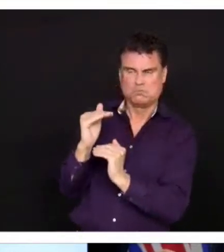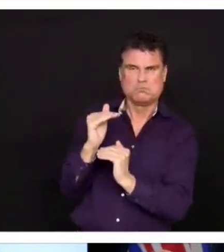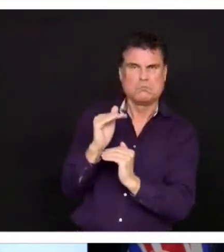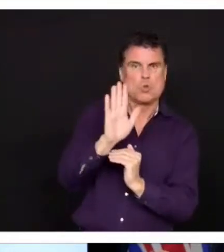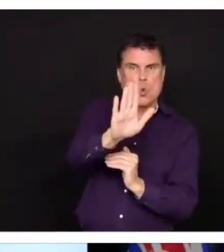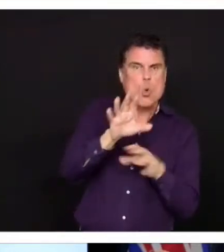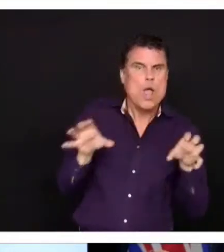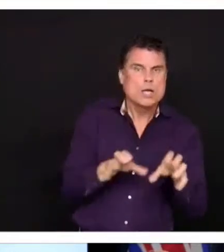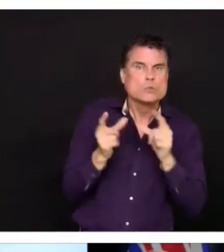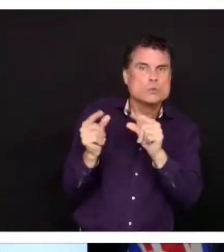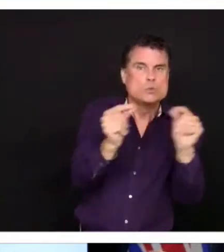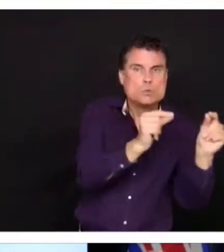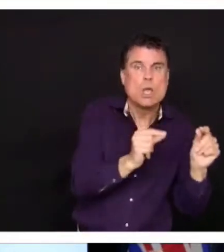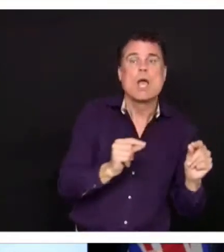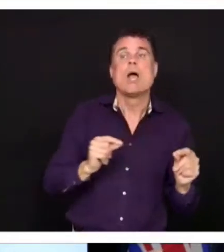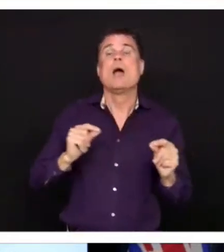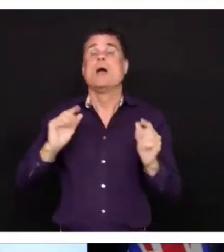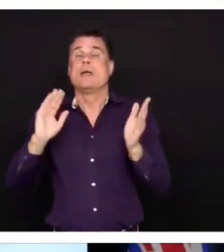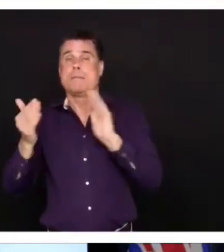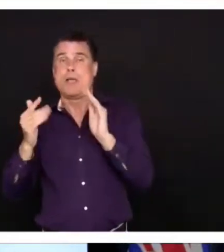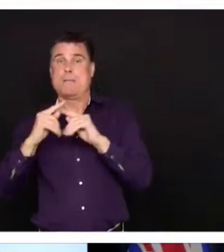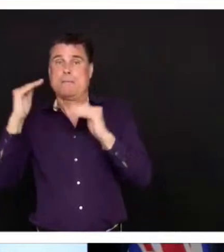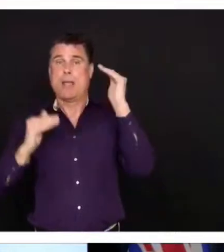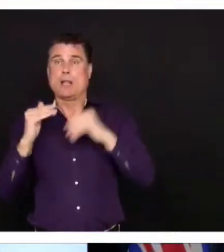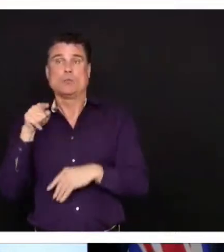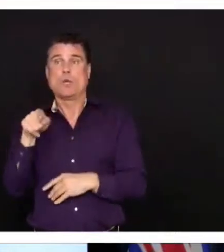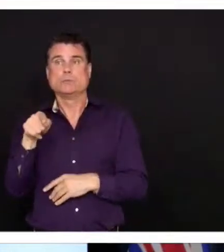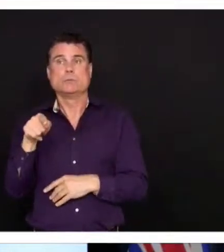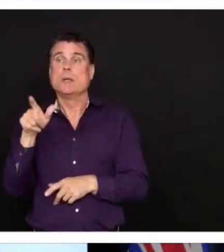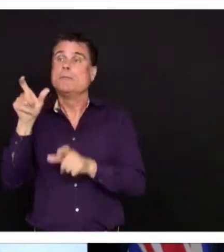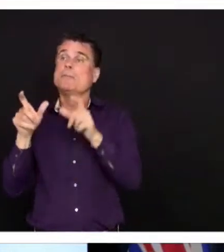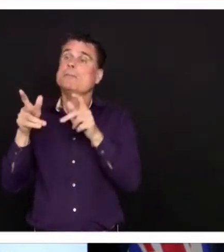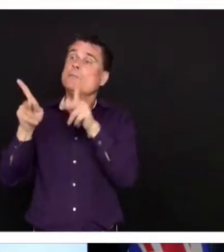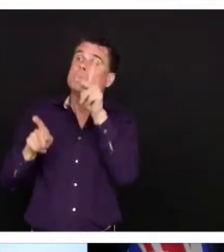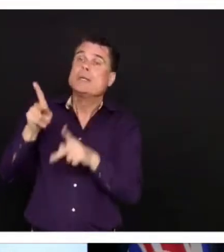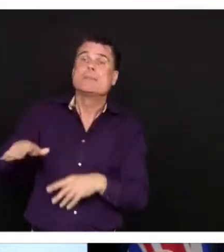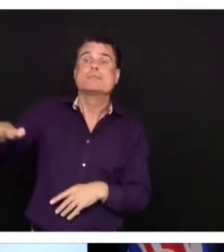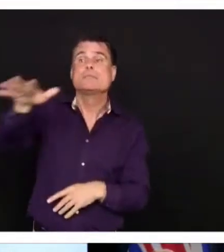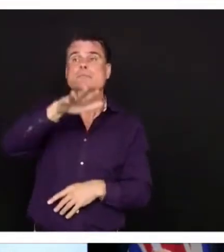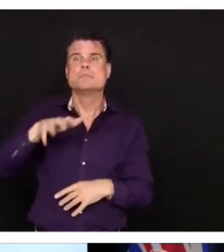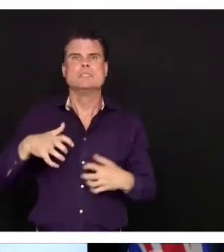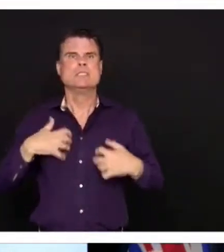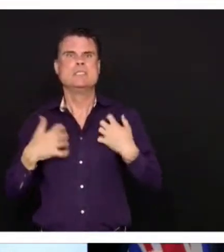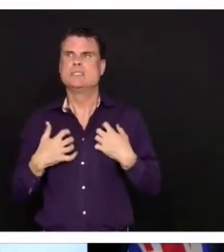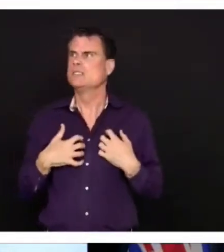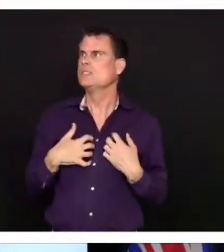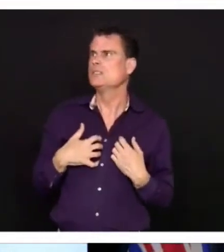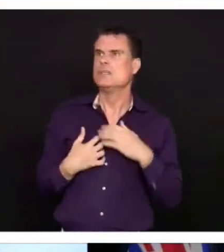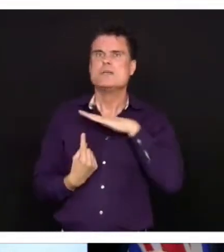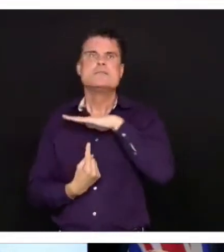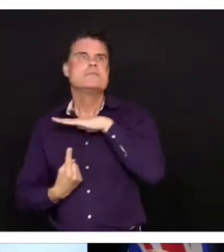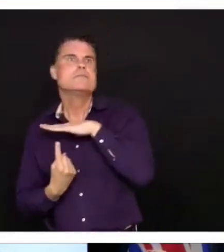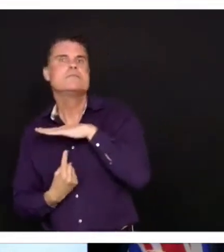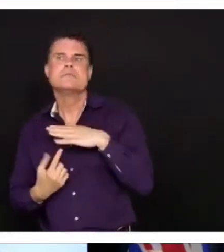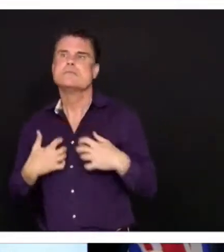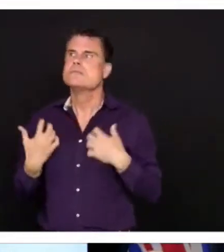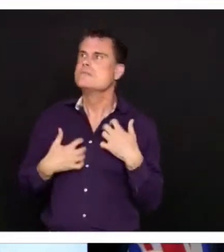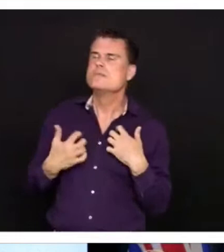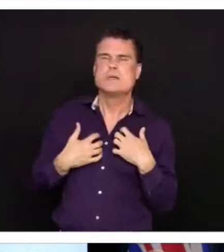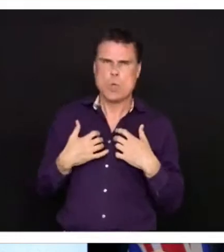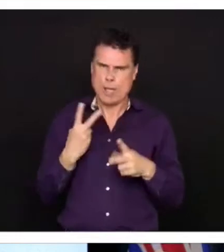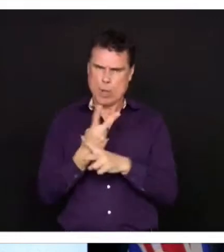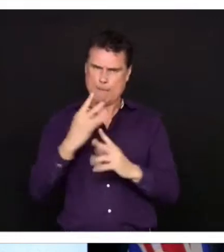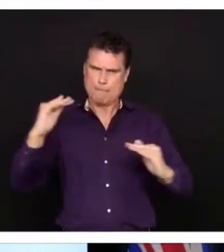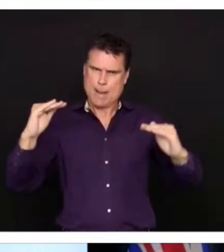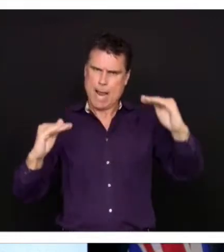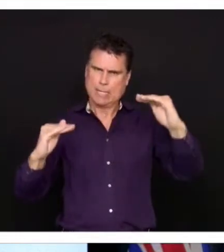end up overwhelming our healthcare system and our critical care system, and we are still able to start moving to